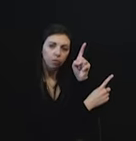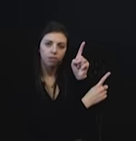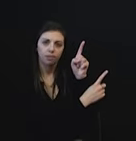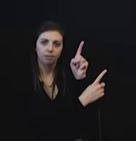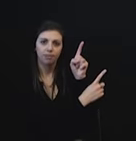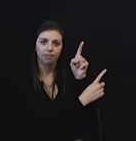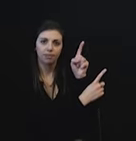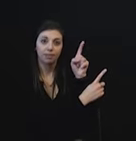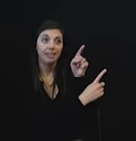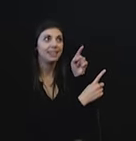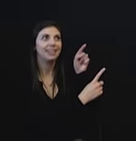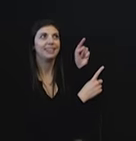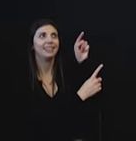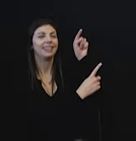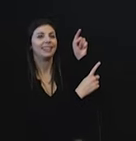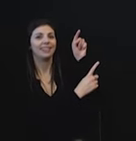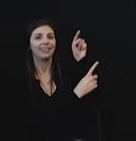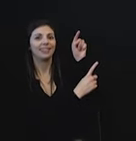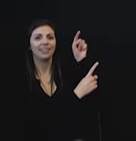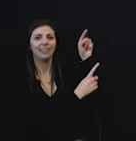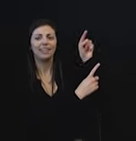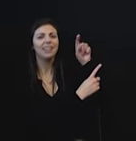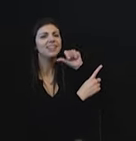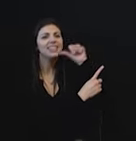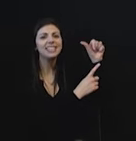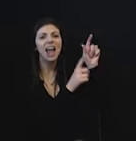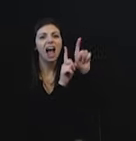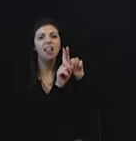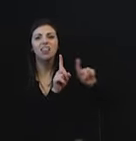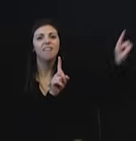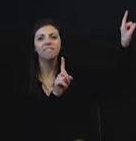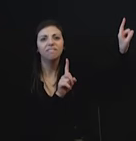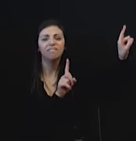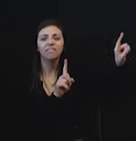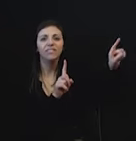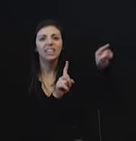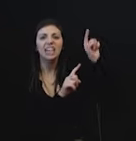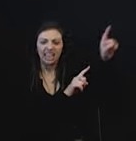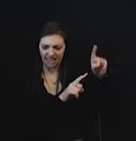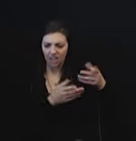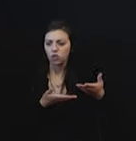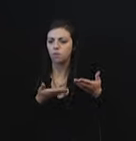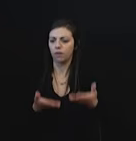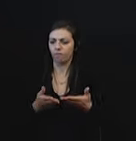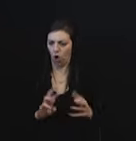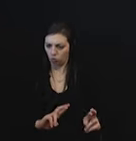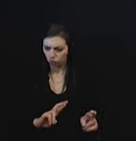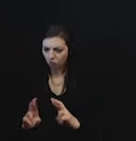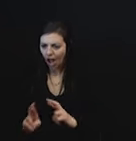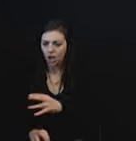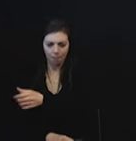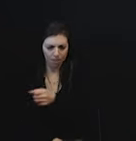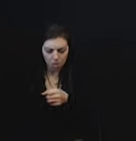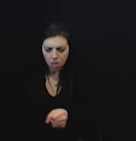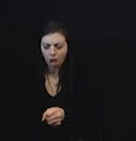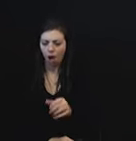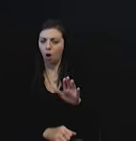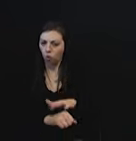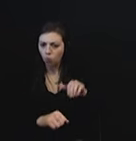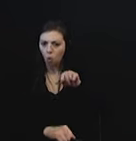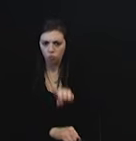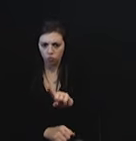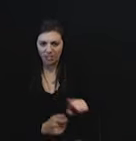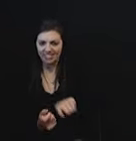The truth is he has equipped you. He has prepared you. He has called you where you